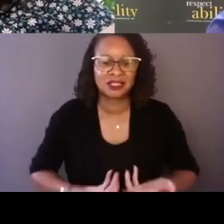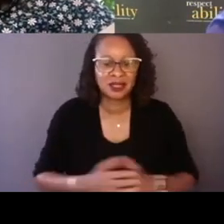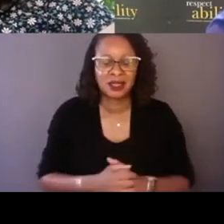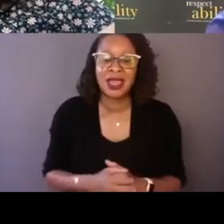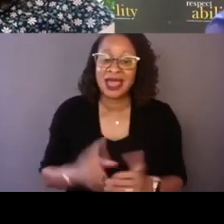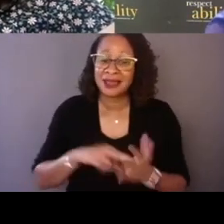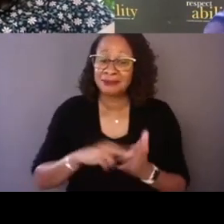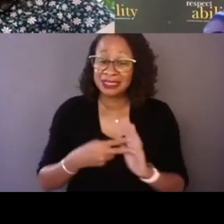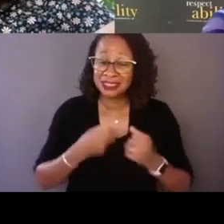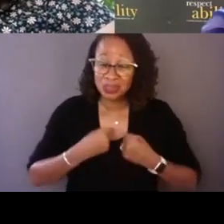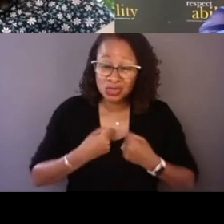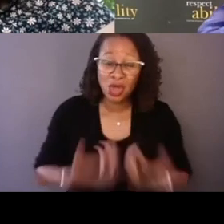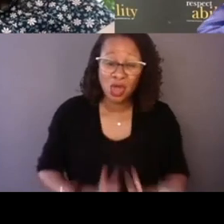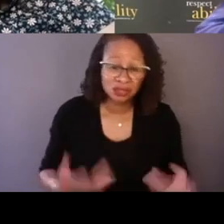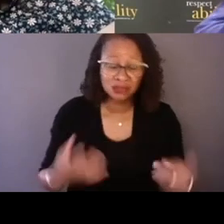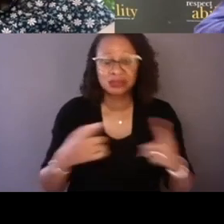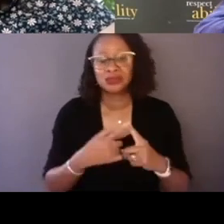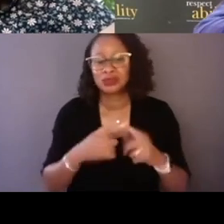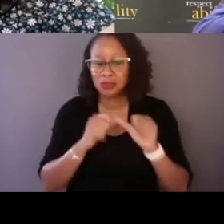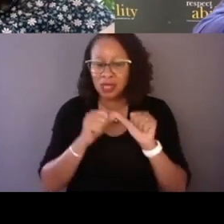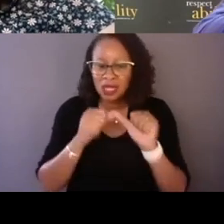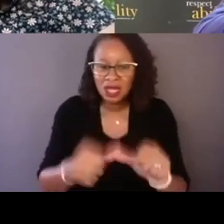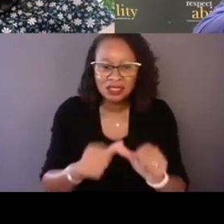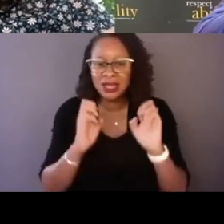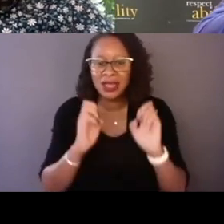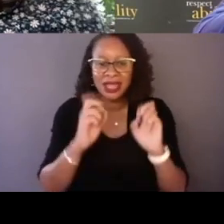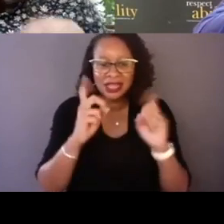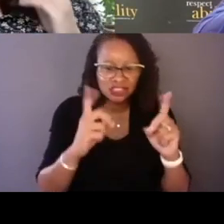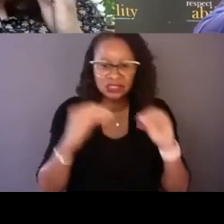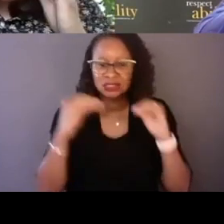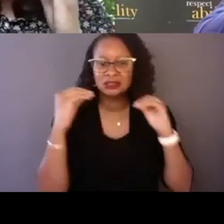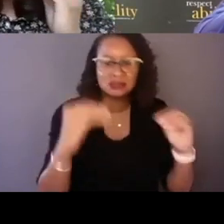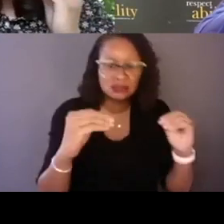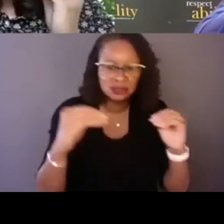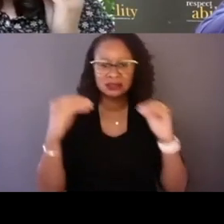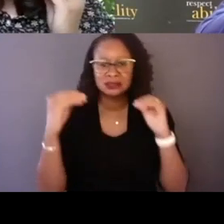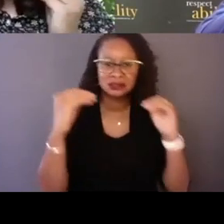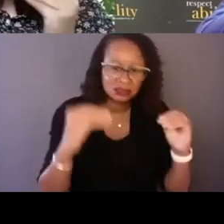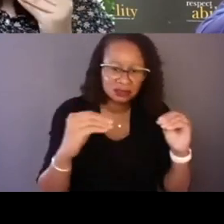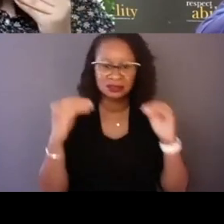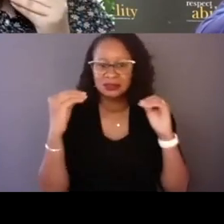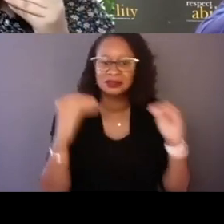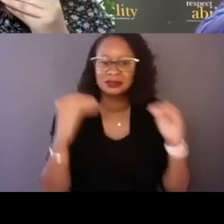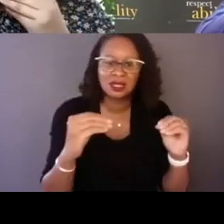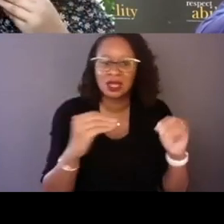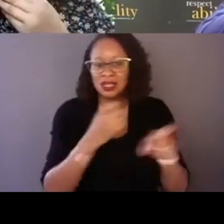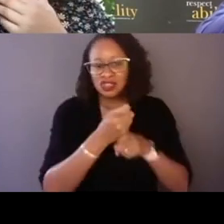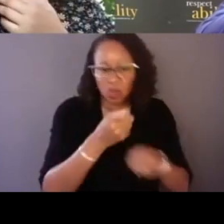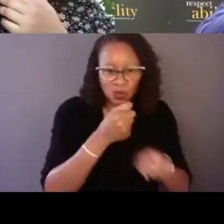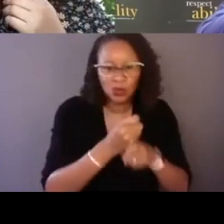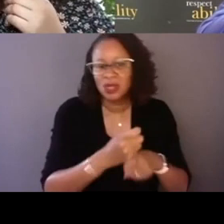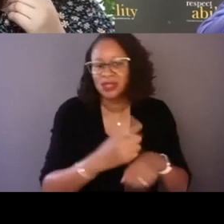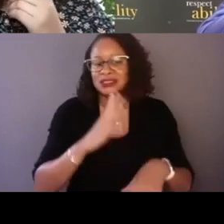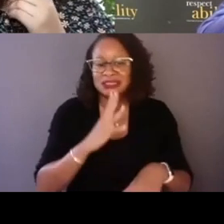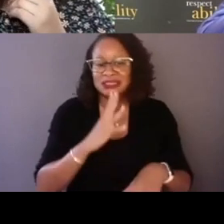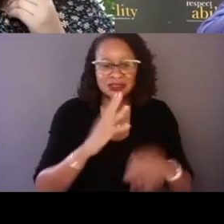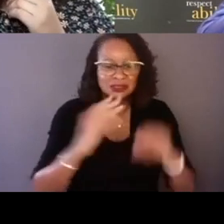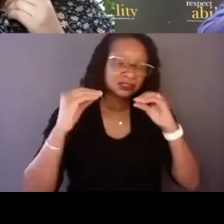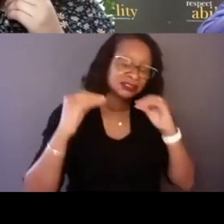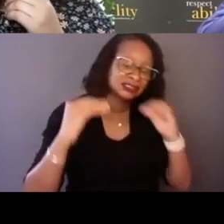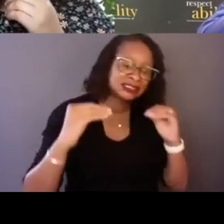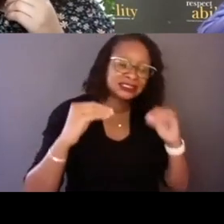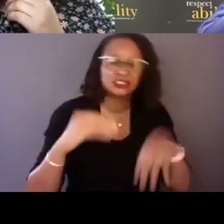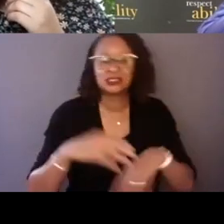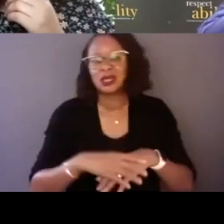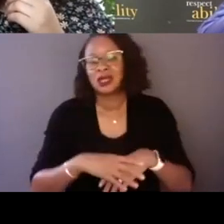tiring to constantly educate people, to constantly make jokes, to put people at